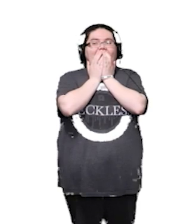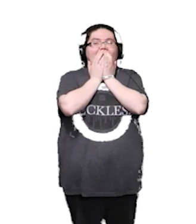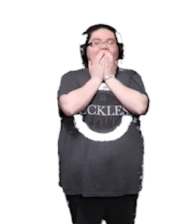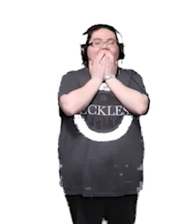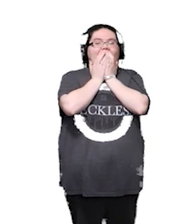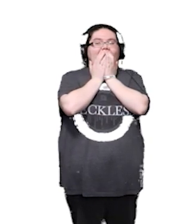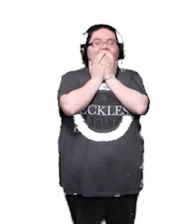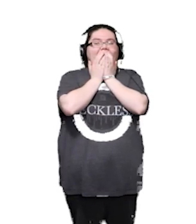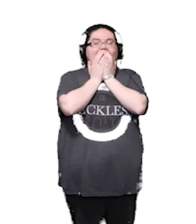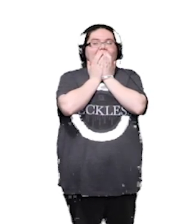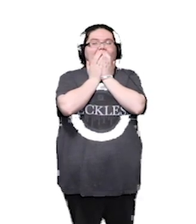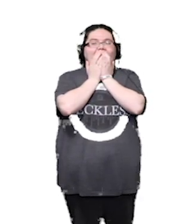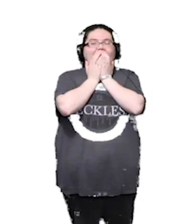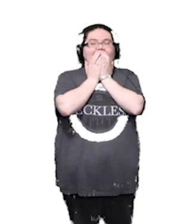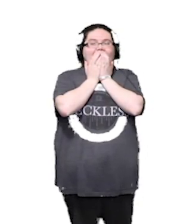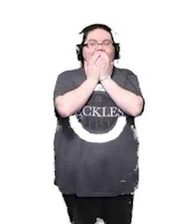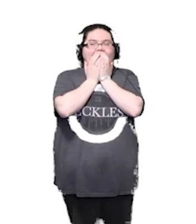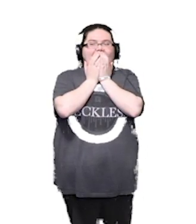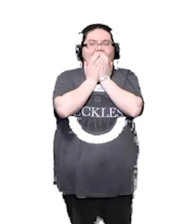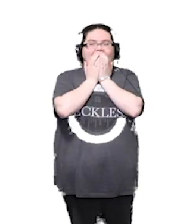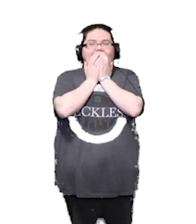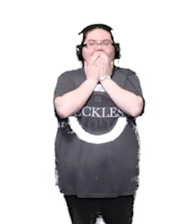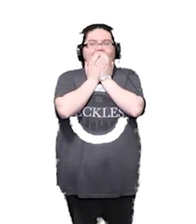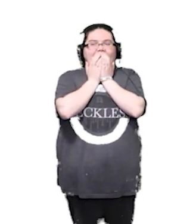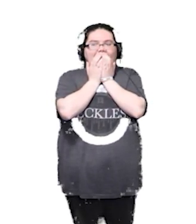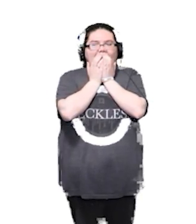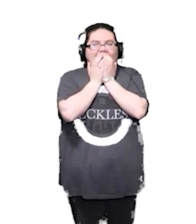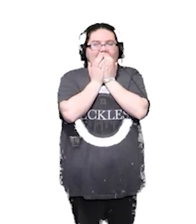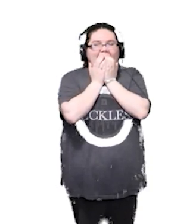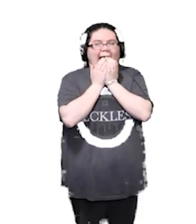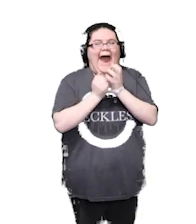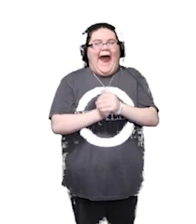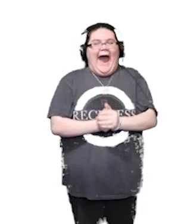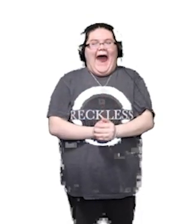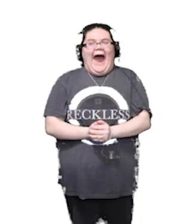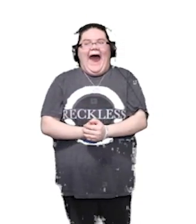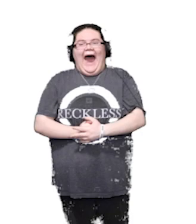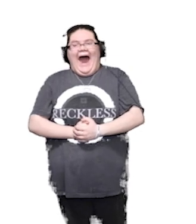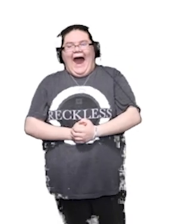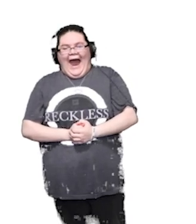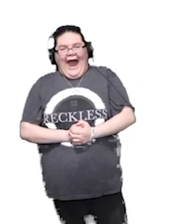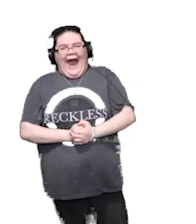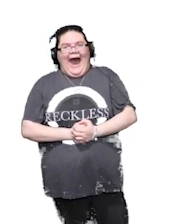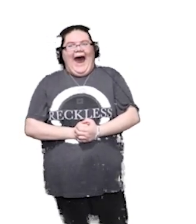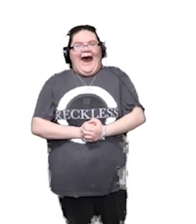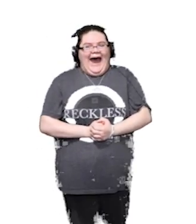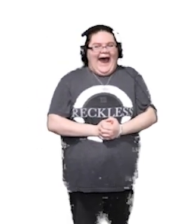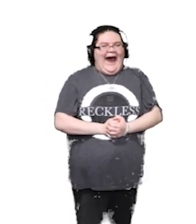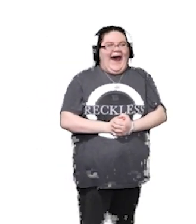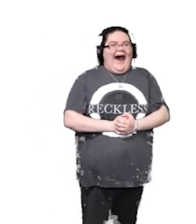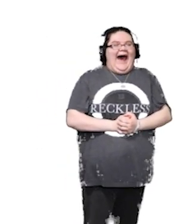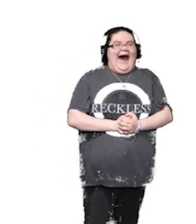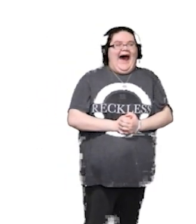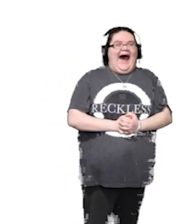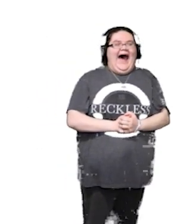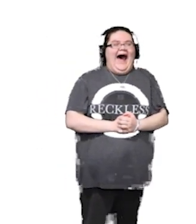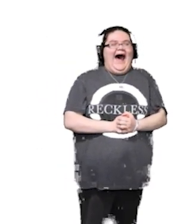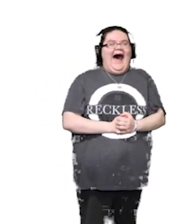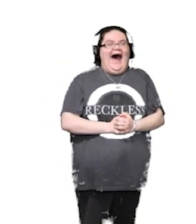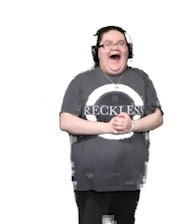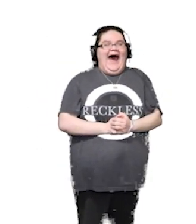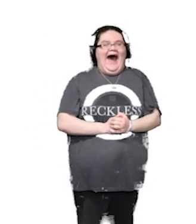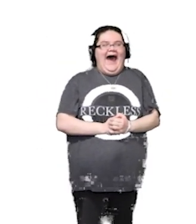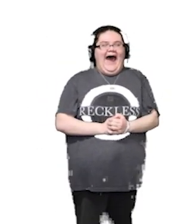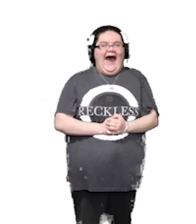mother! I'm going home! Oh my God! Hey, yo. Oh my